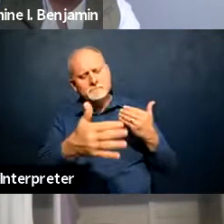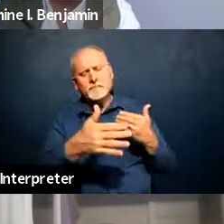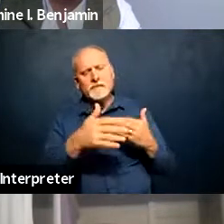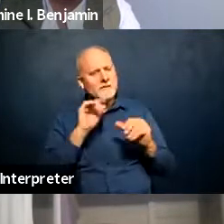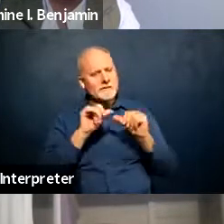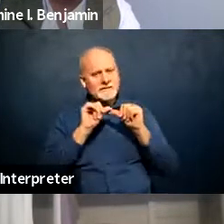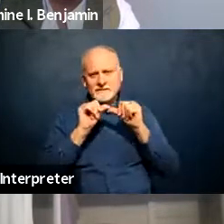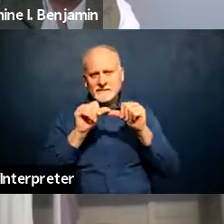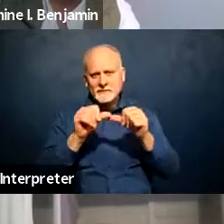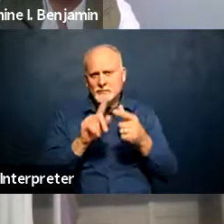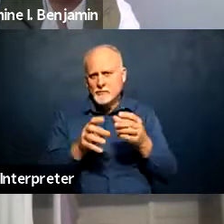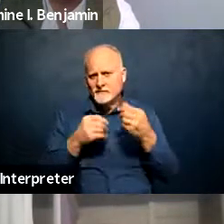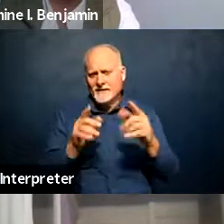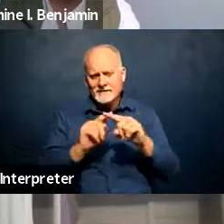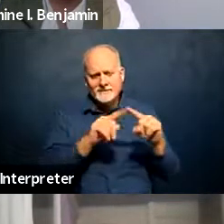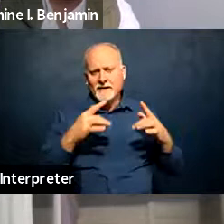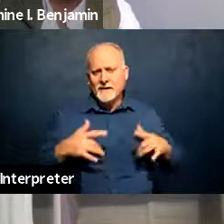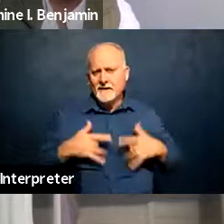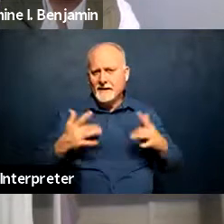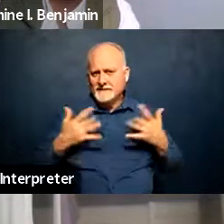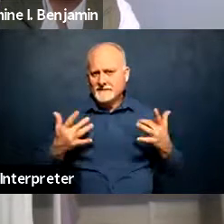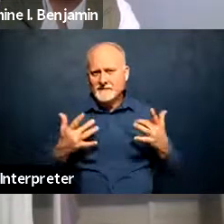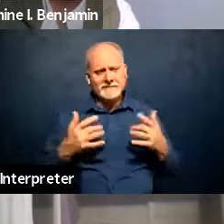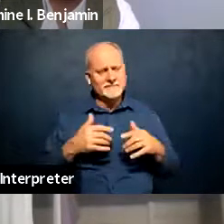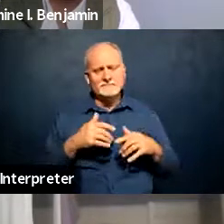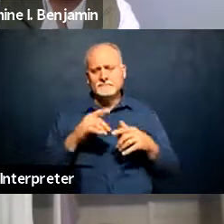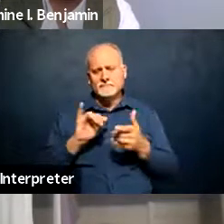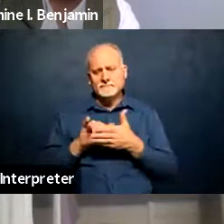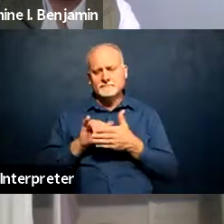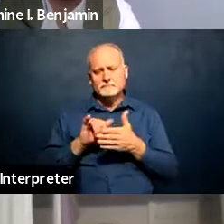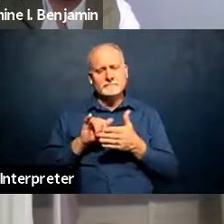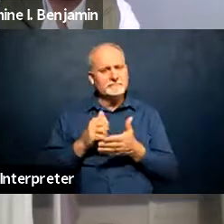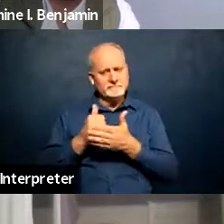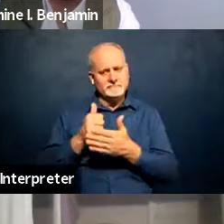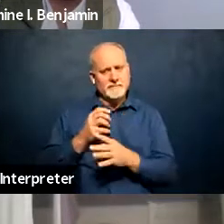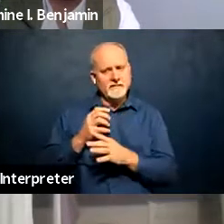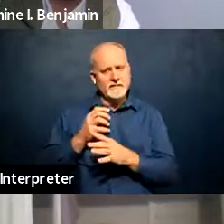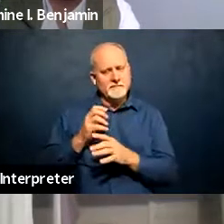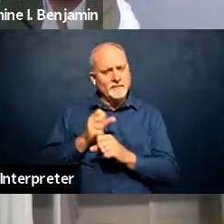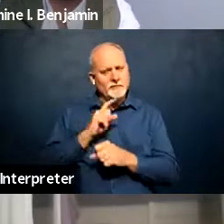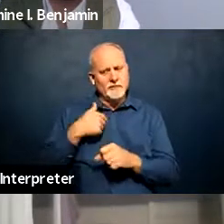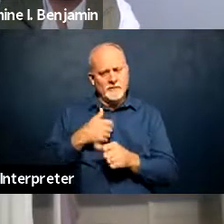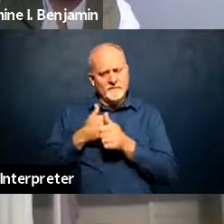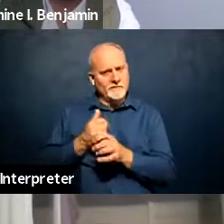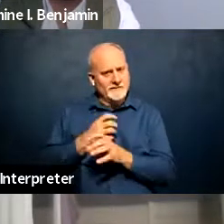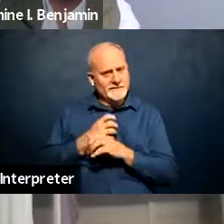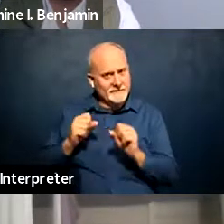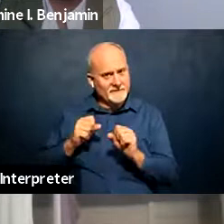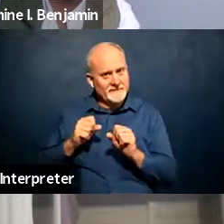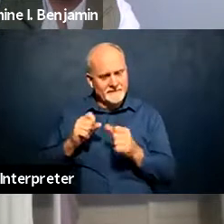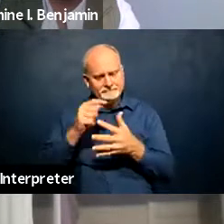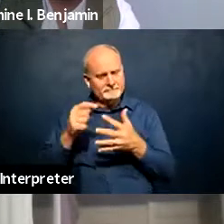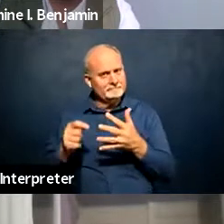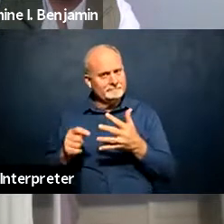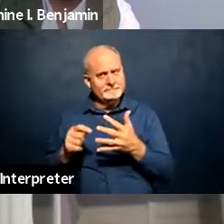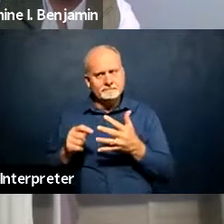continue to provide programming that embraces and observes the safety practices and protocols as advised by the UAB